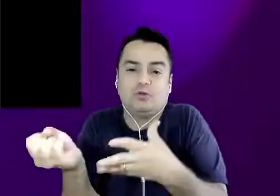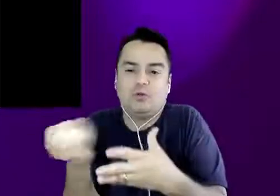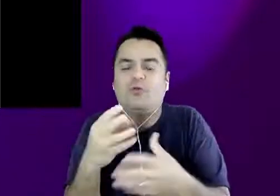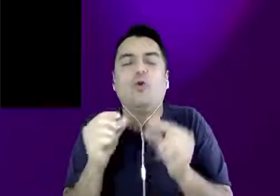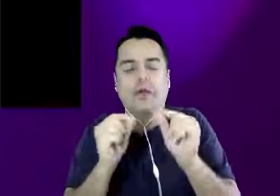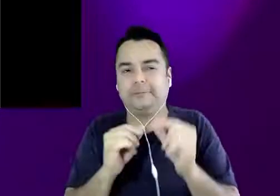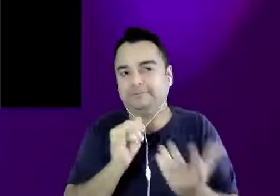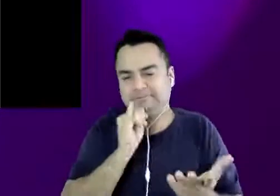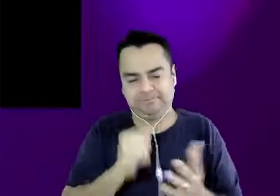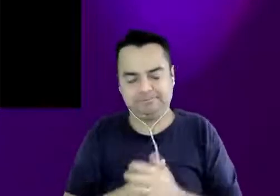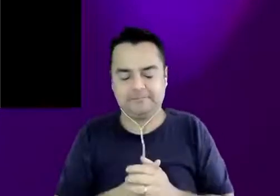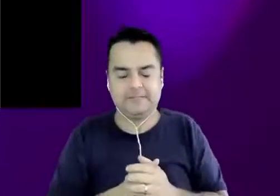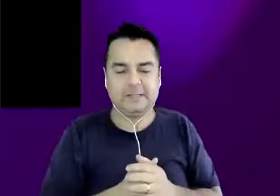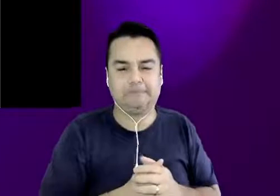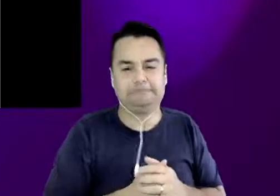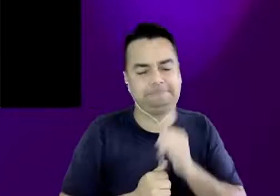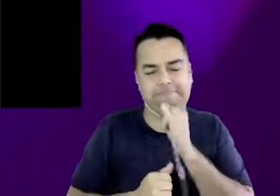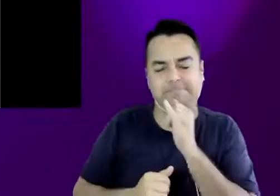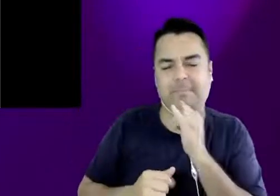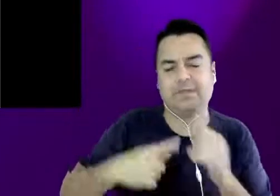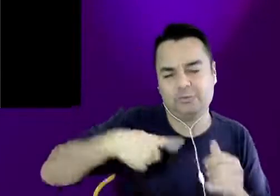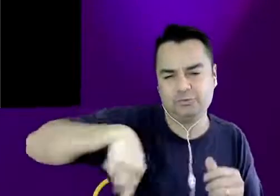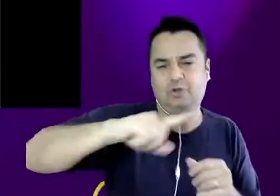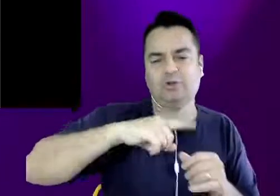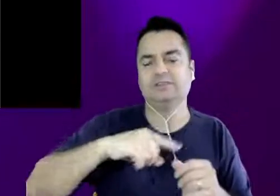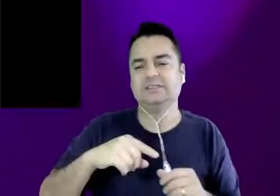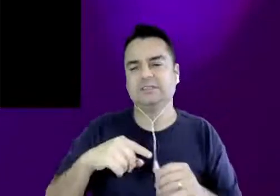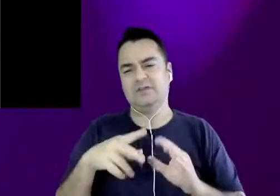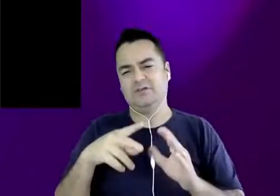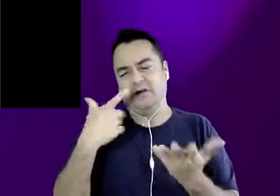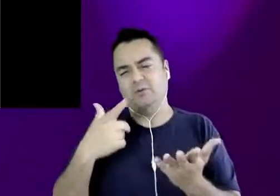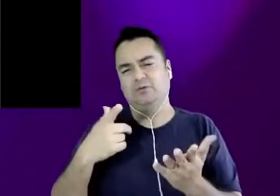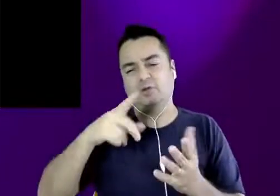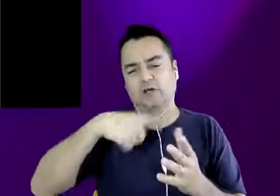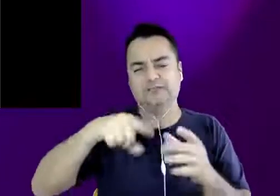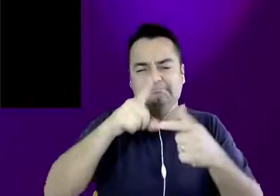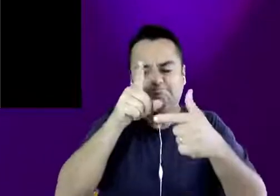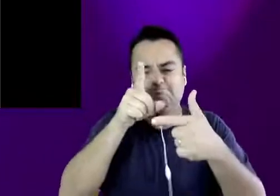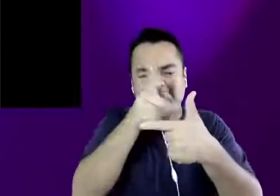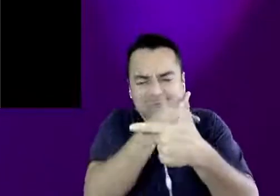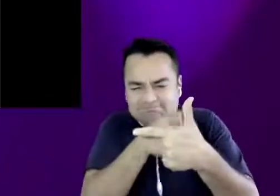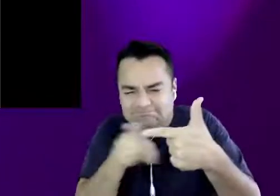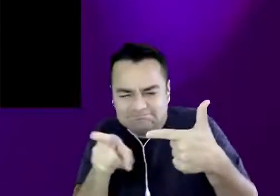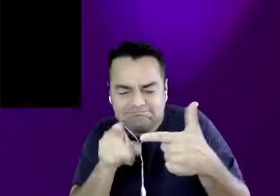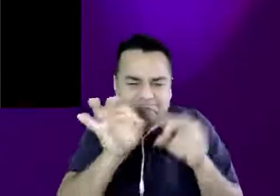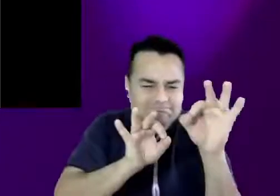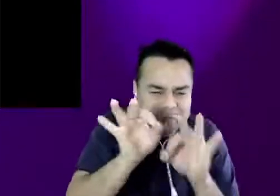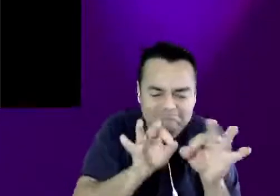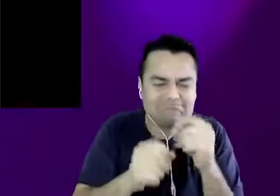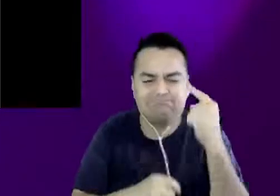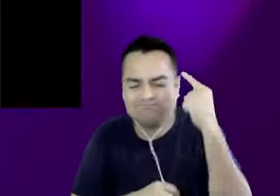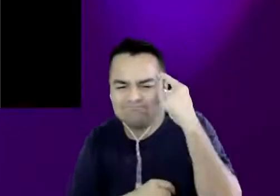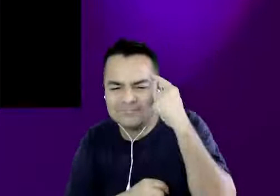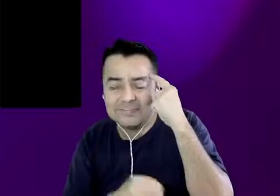if we can do it in an automatic fashion. And here there are examples. For example,